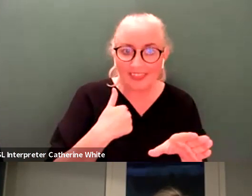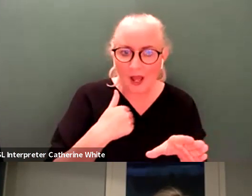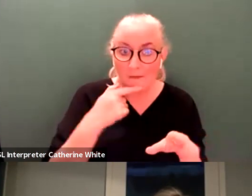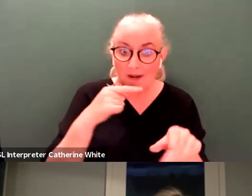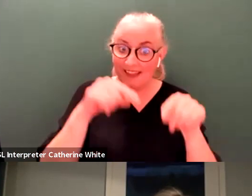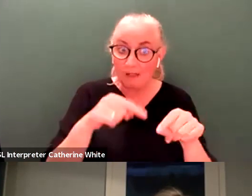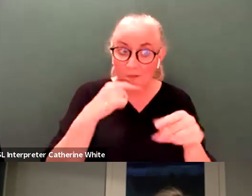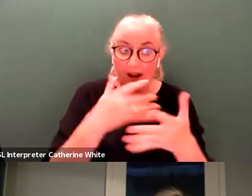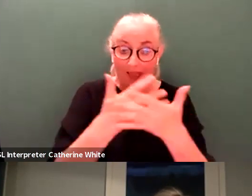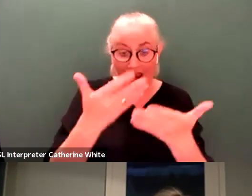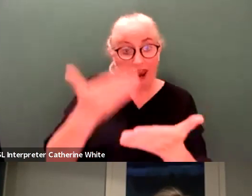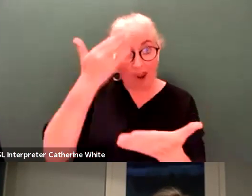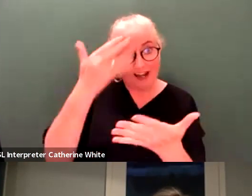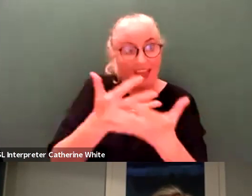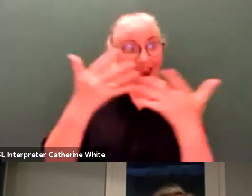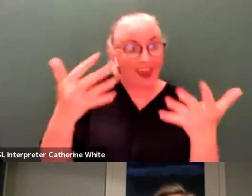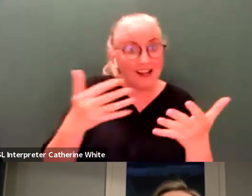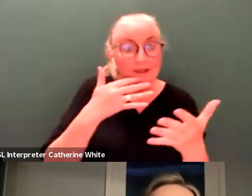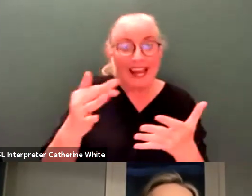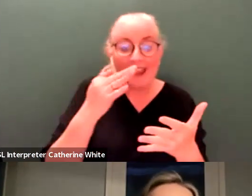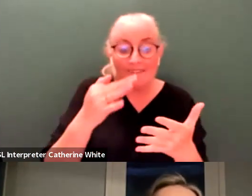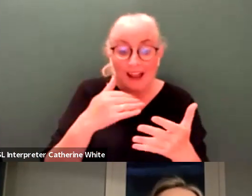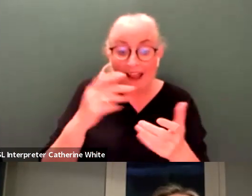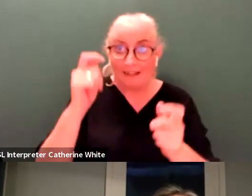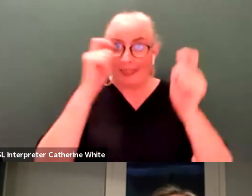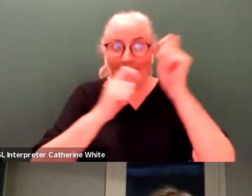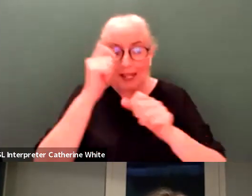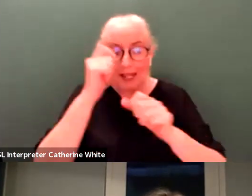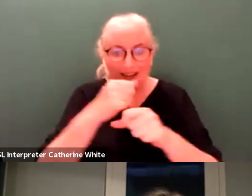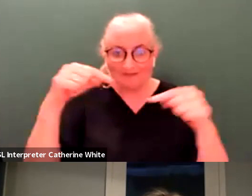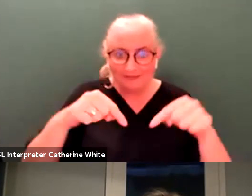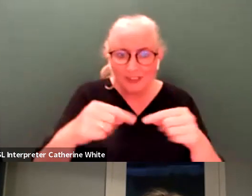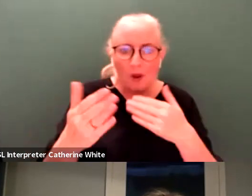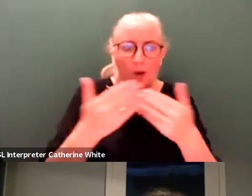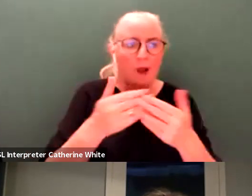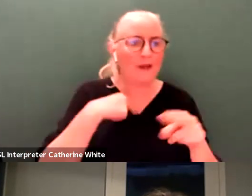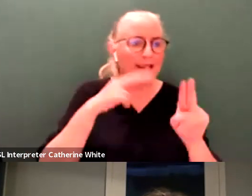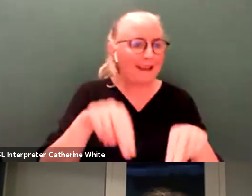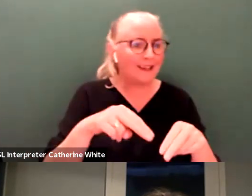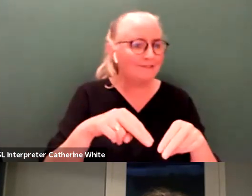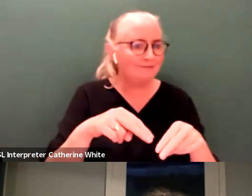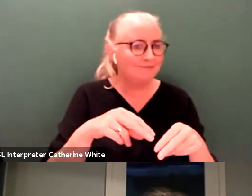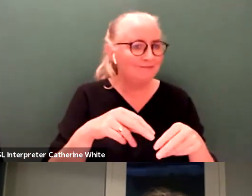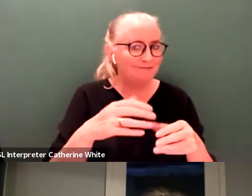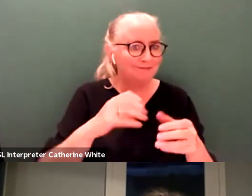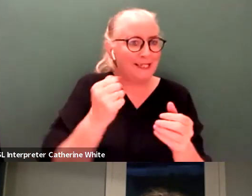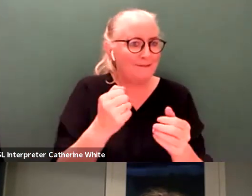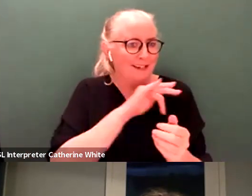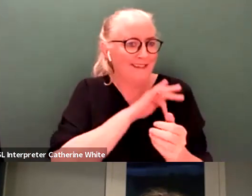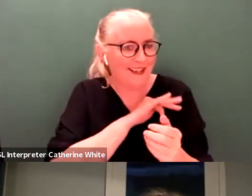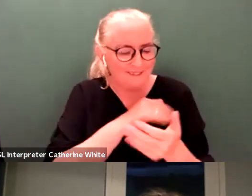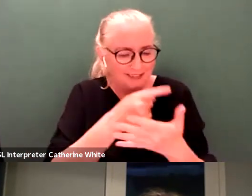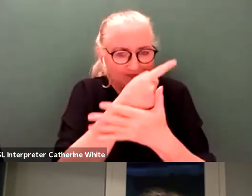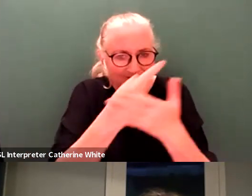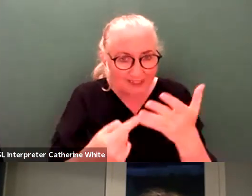informative evening. And I suppose if we were to just kind of to reflect on it in terms of what we can take away, I suppose the thing is